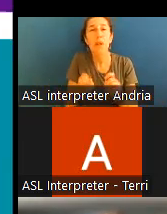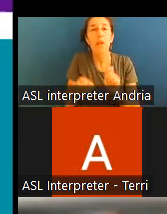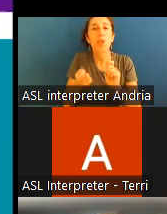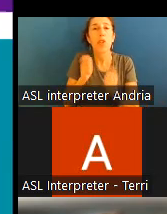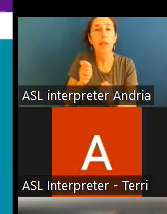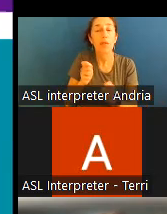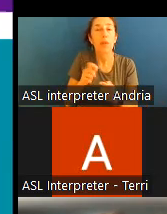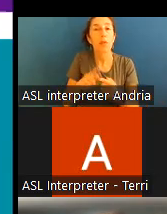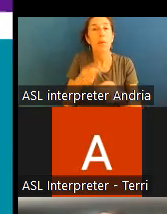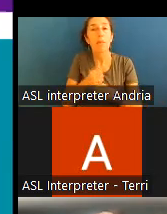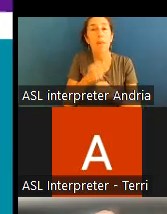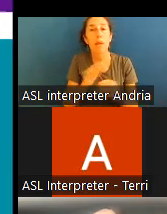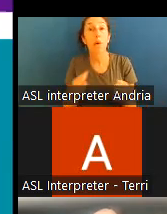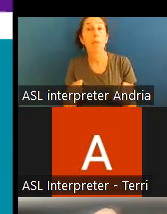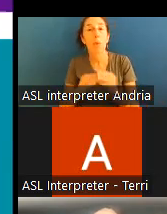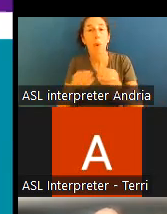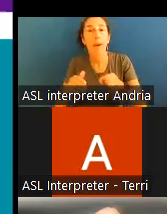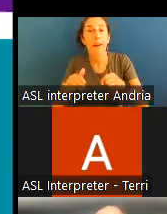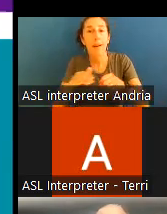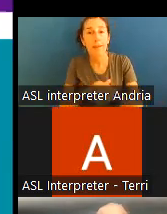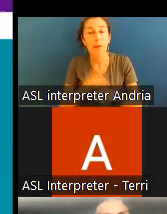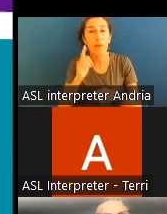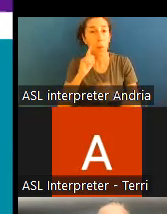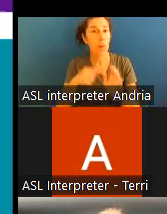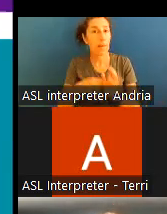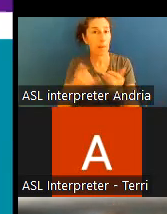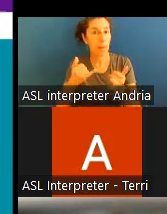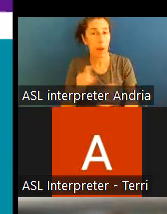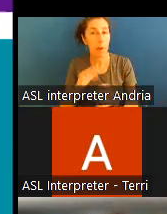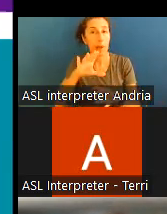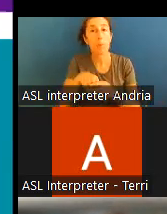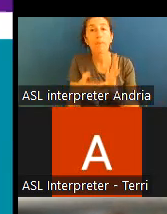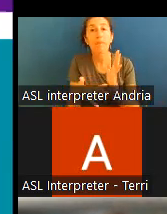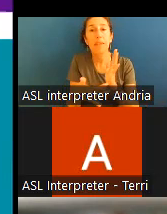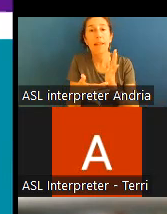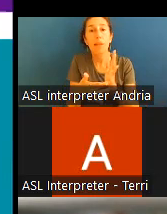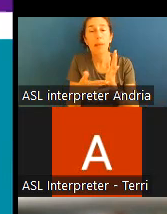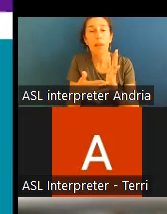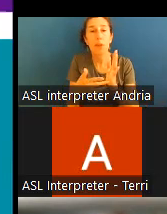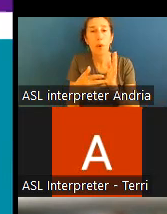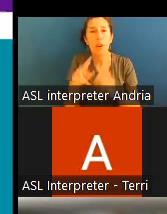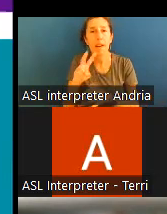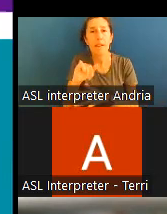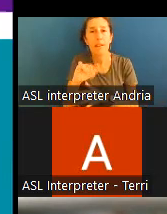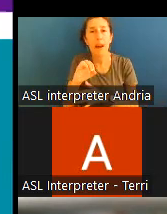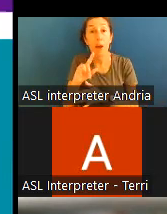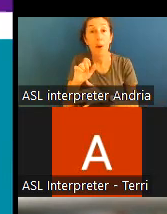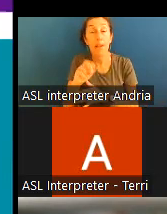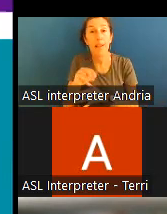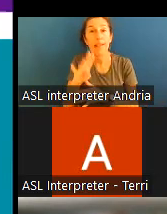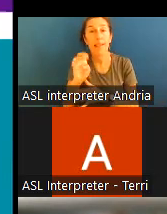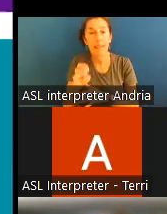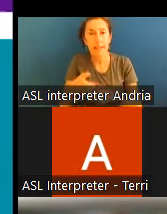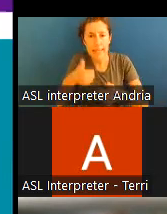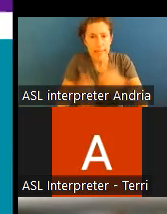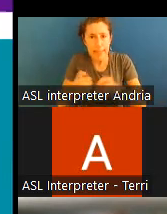violence and economic abuse, which are things that we all know are prevalent